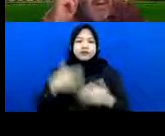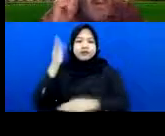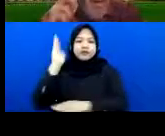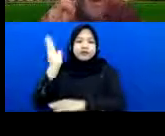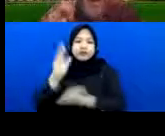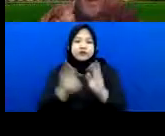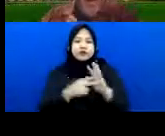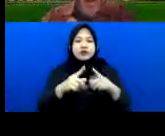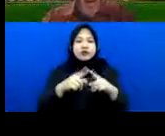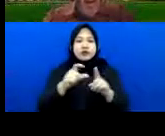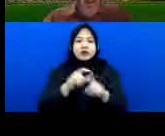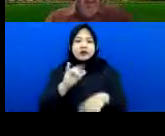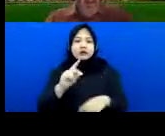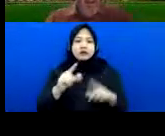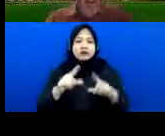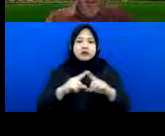Nadira.